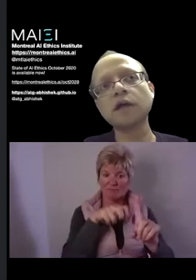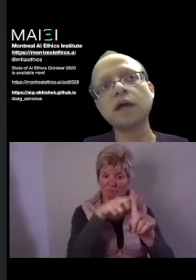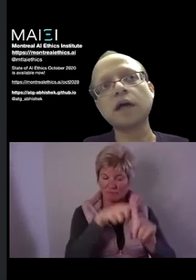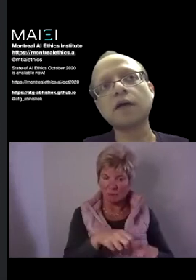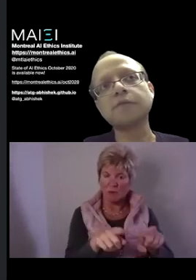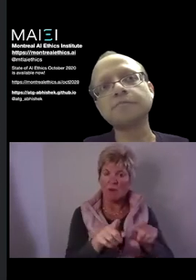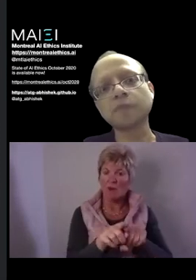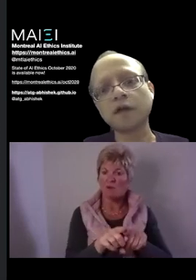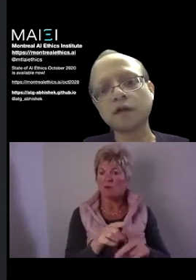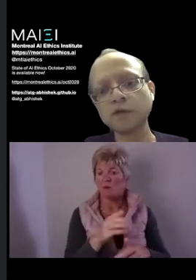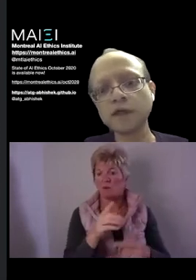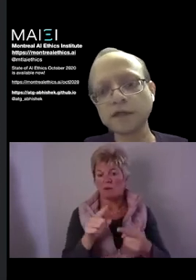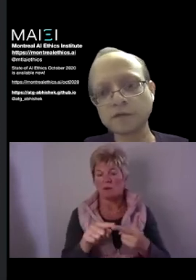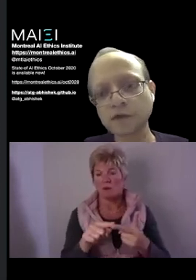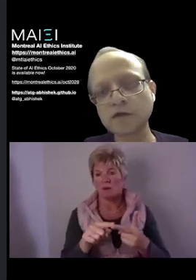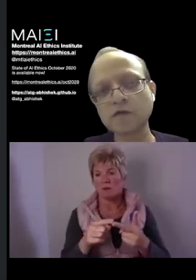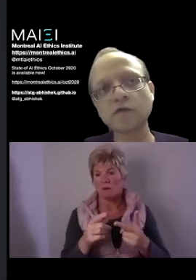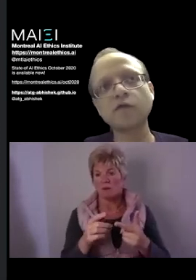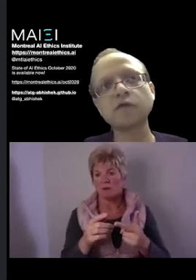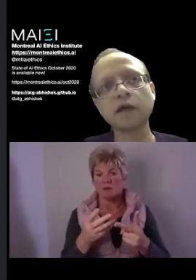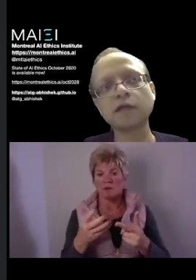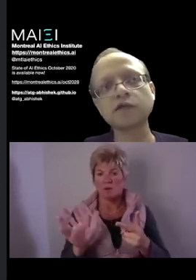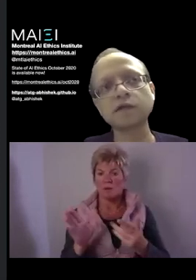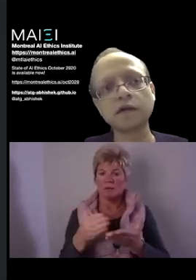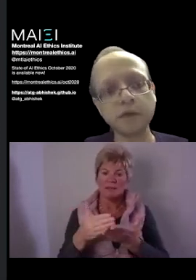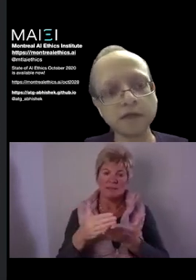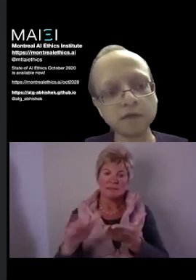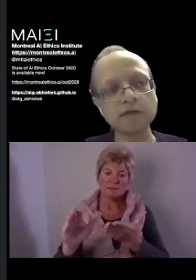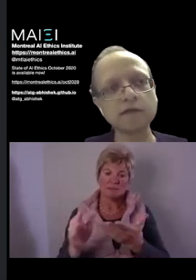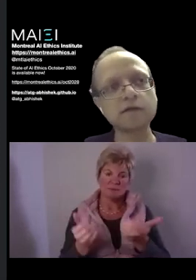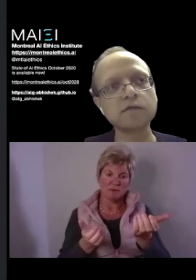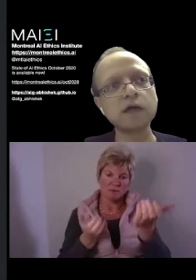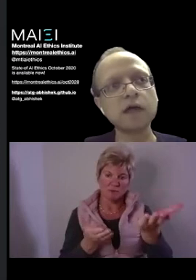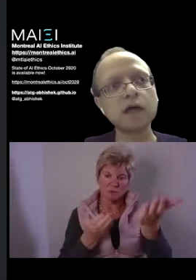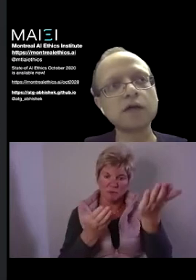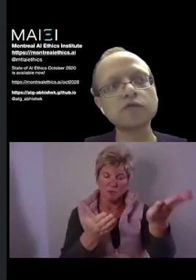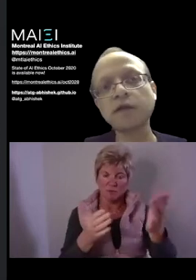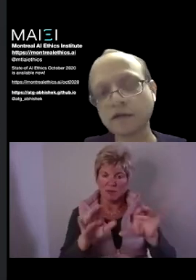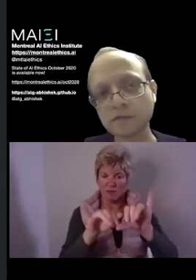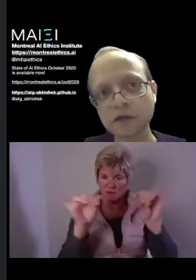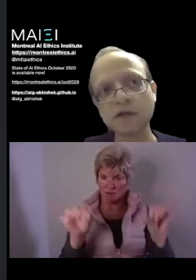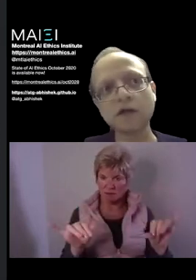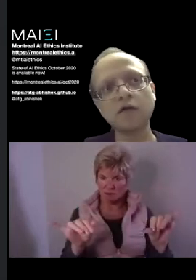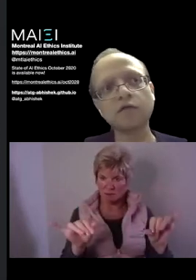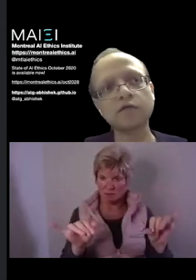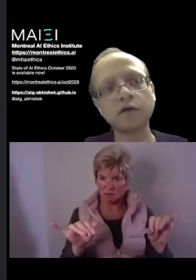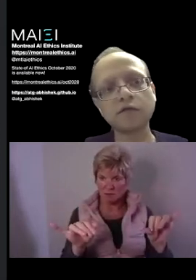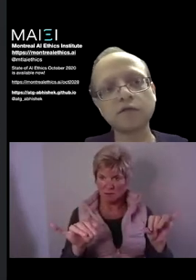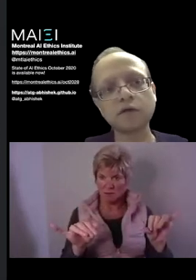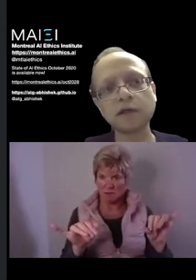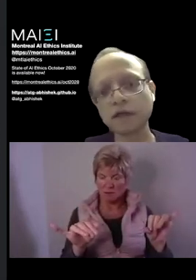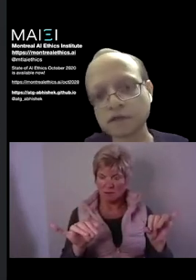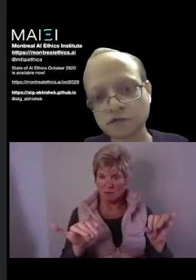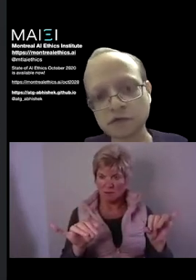to be completely dismissive of the recommendations that are made by the system to the detriment